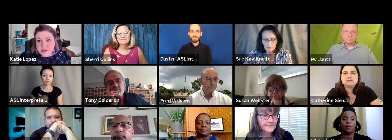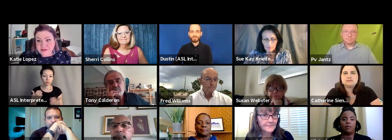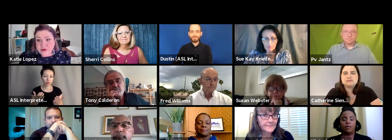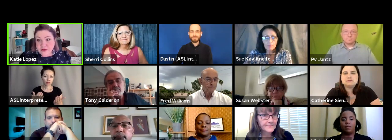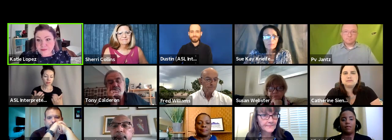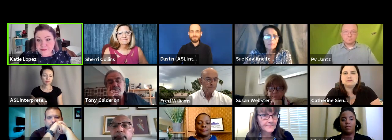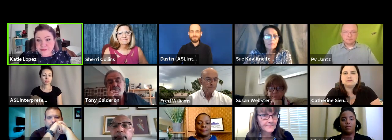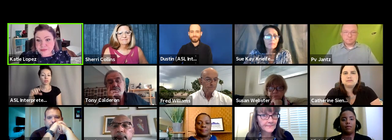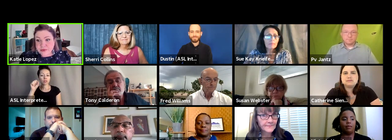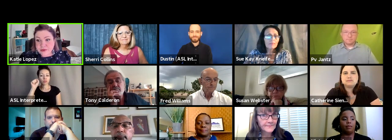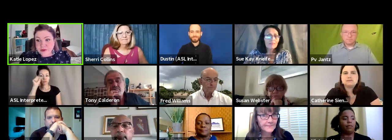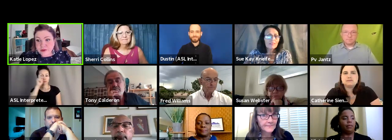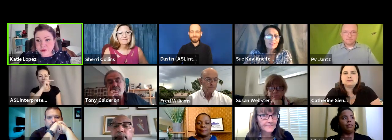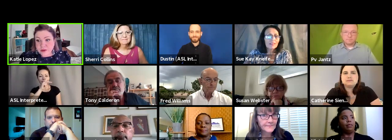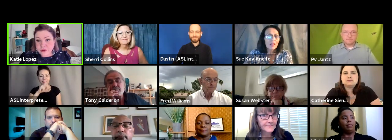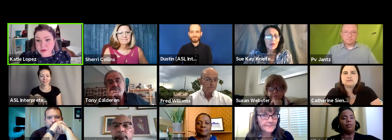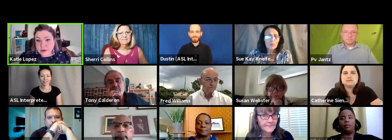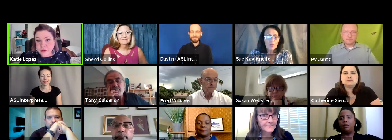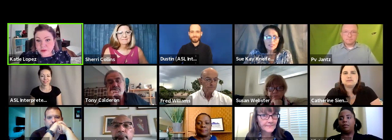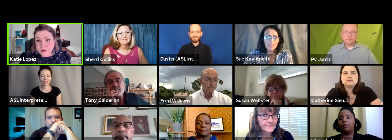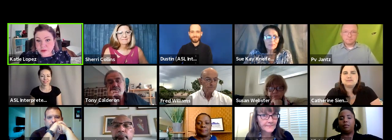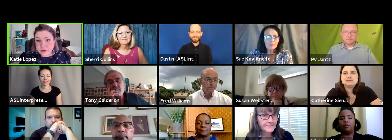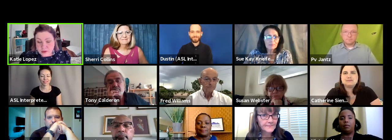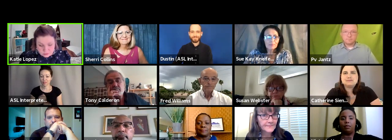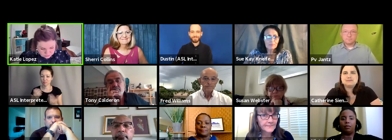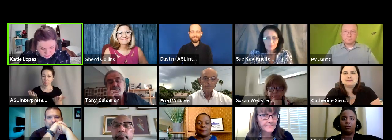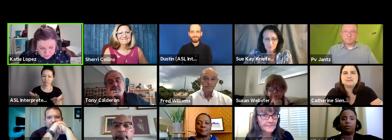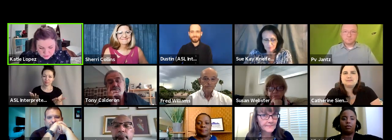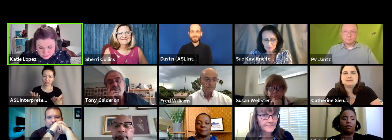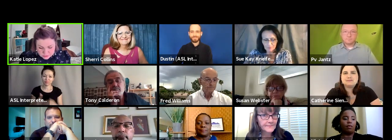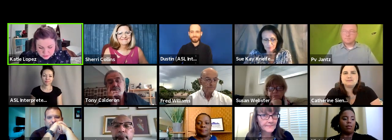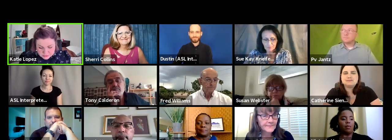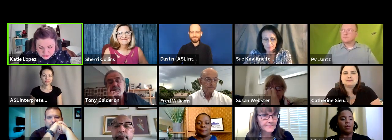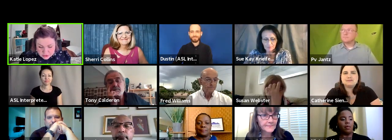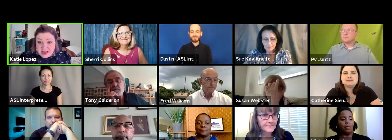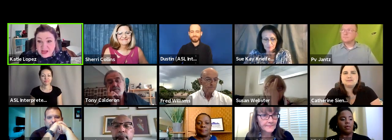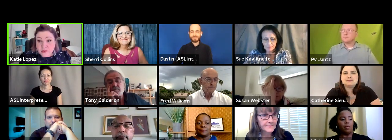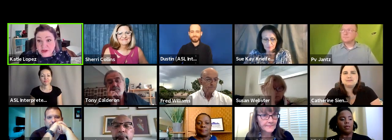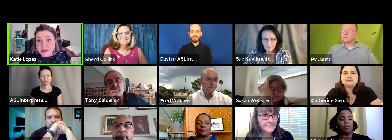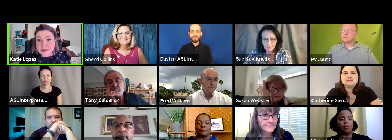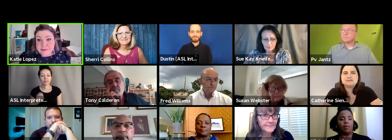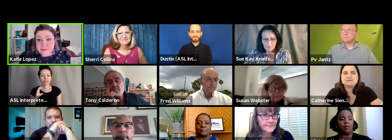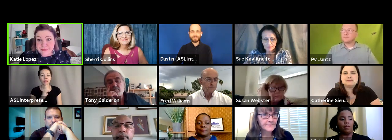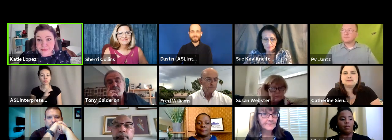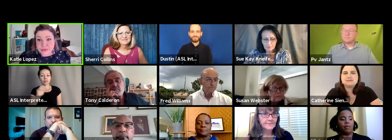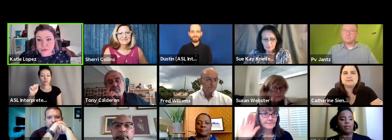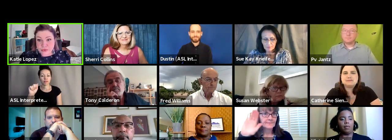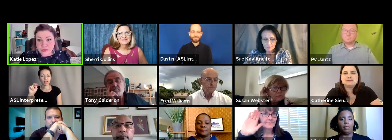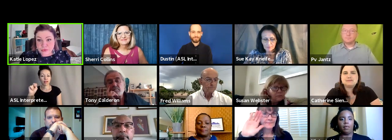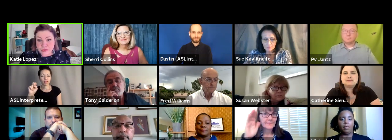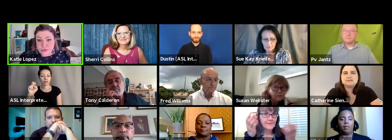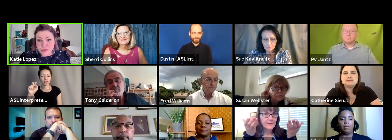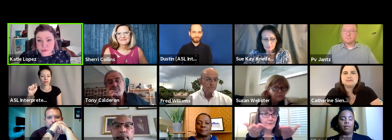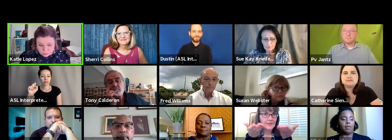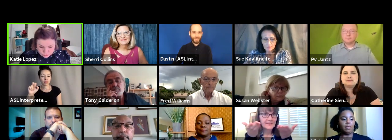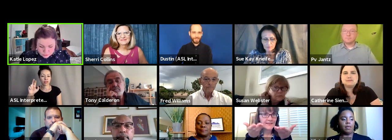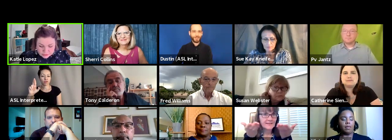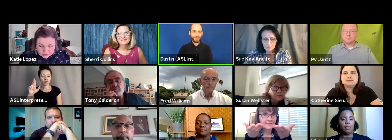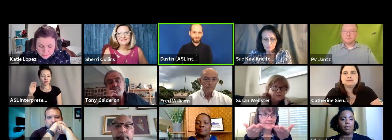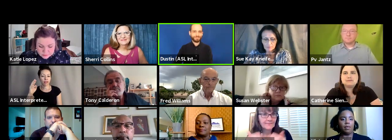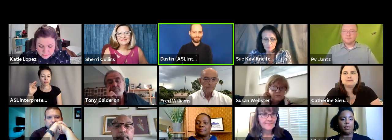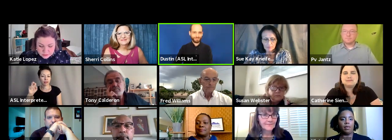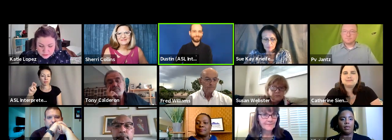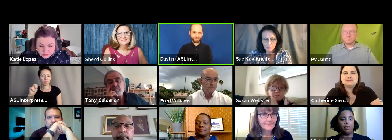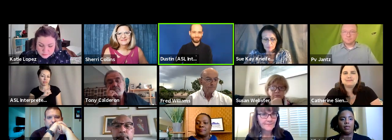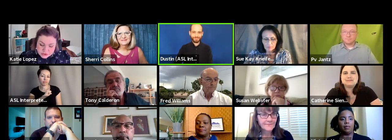Commissioner Suke Neifel, Present. Commissioner Annette Reichman,